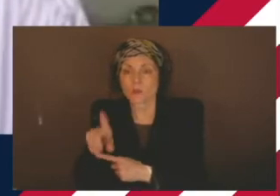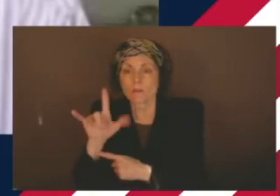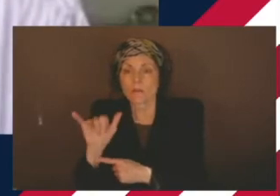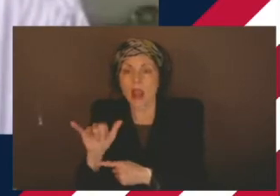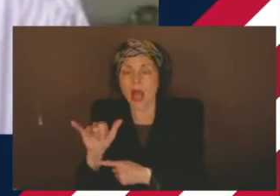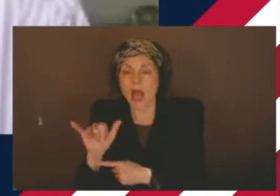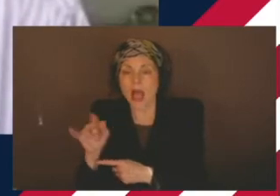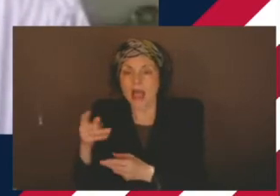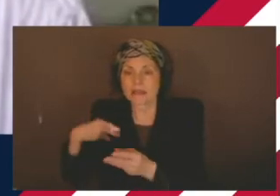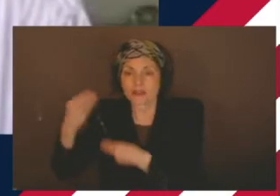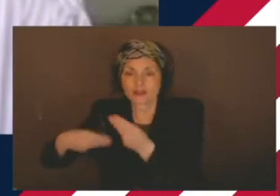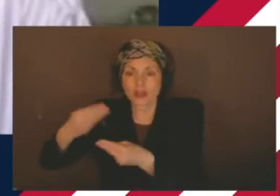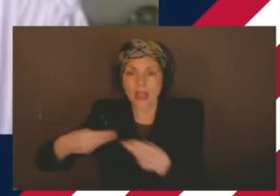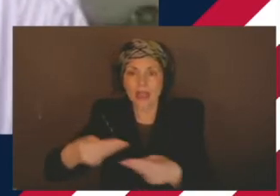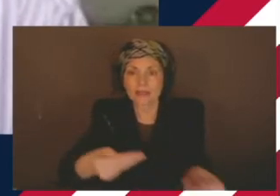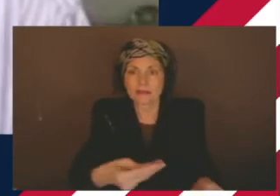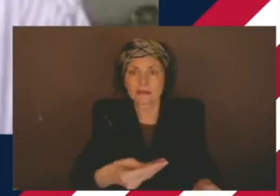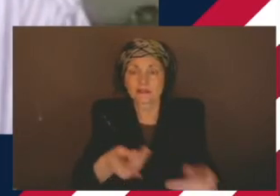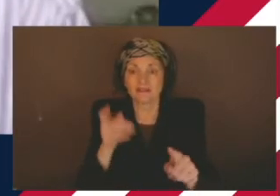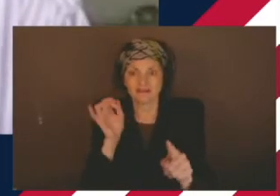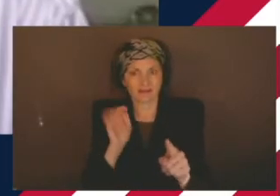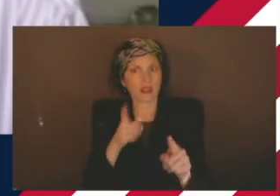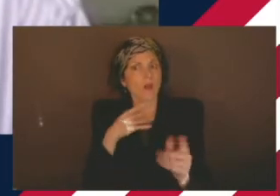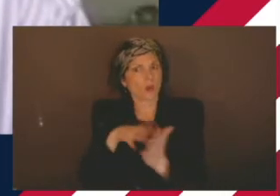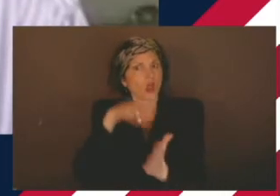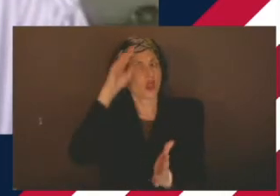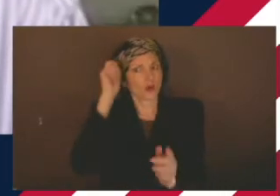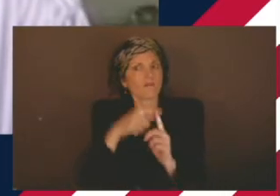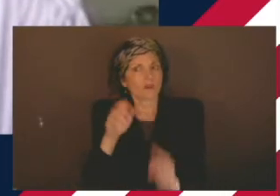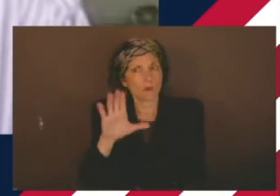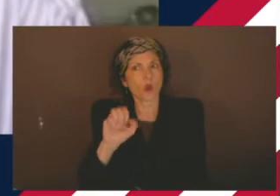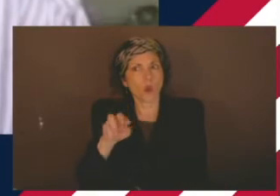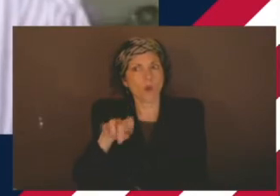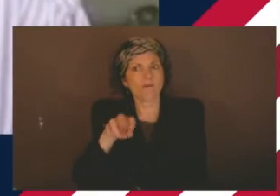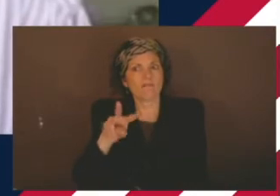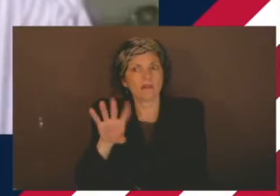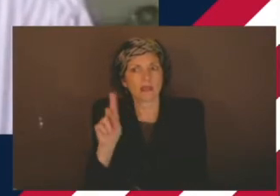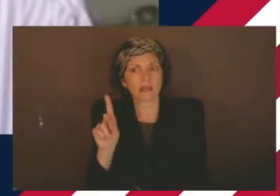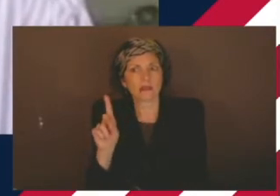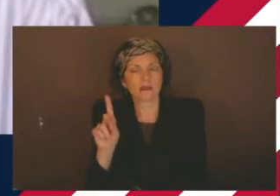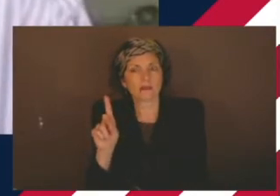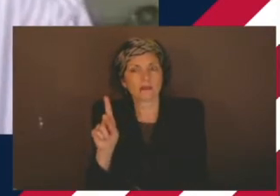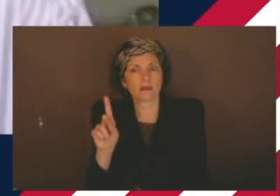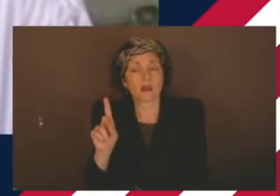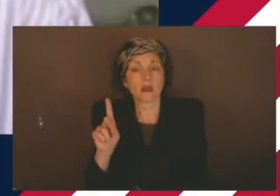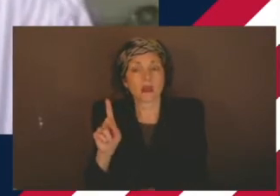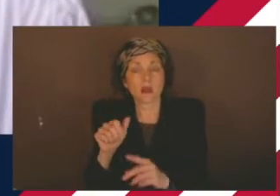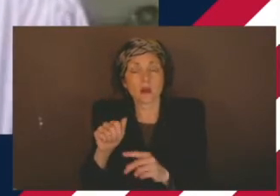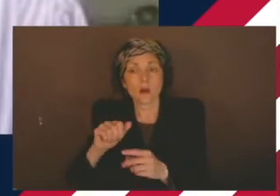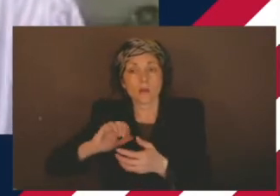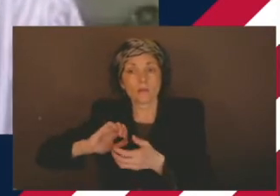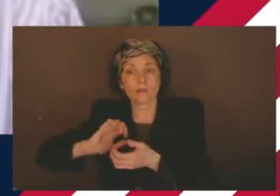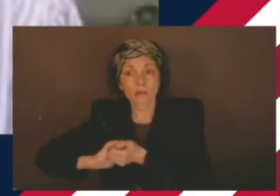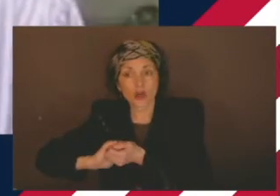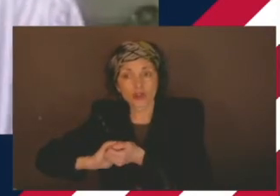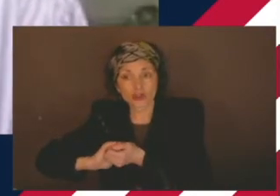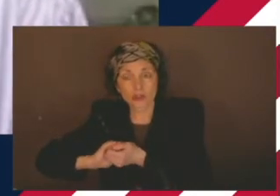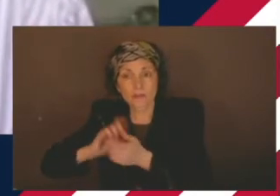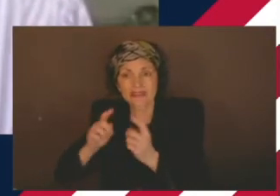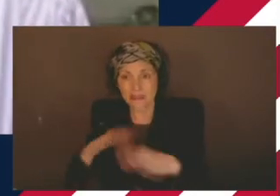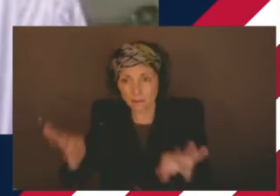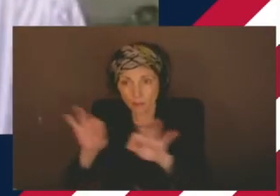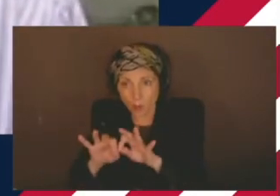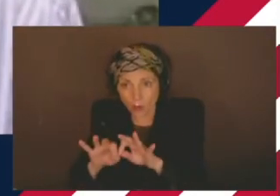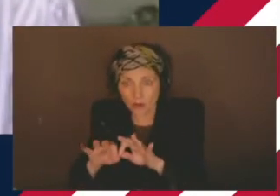security, an important COVID lesson. Public-private partnerships are important, and policy support is also important, such